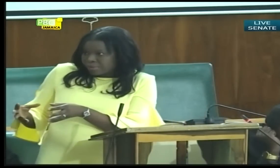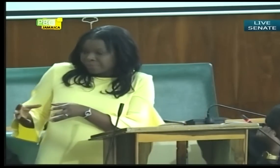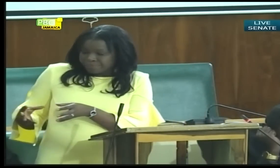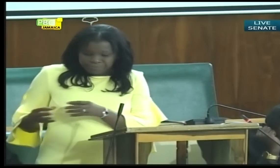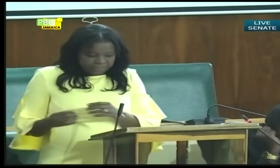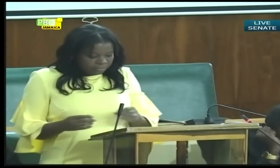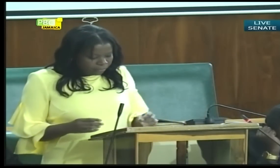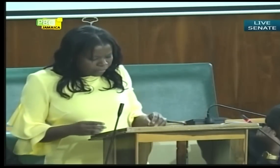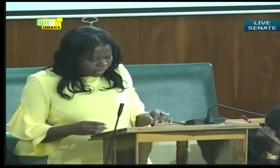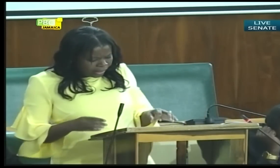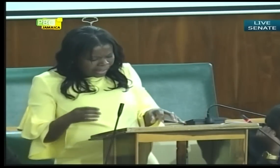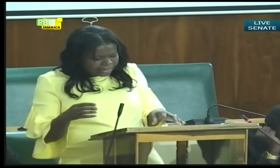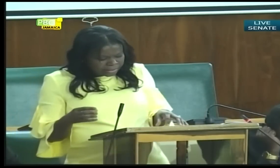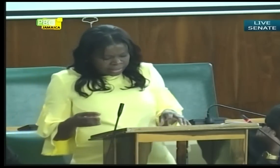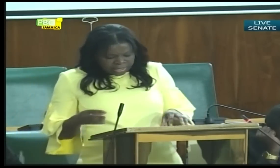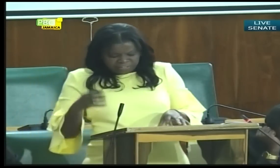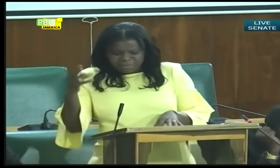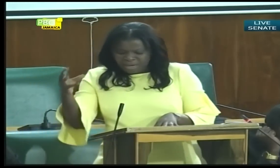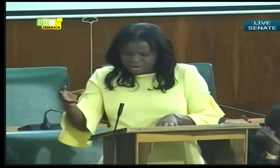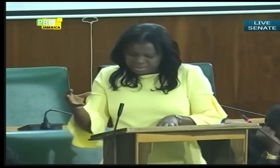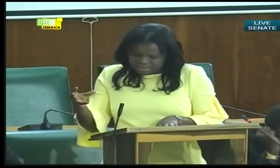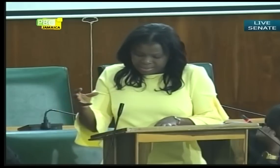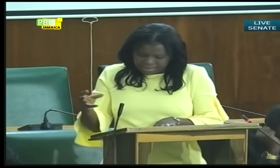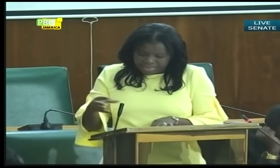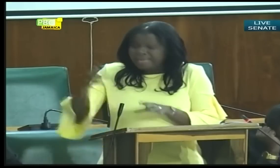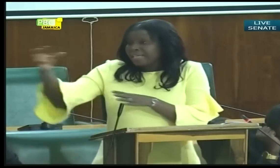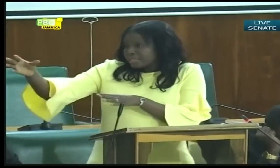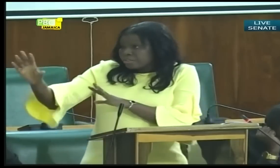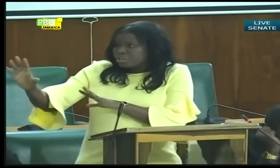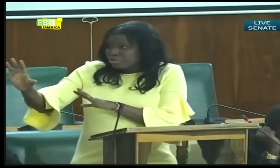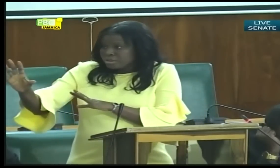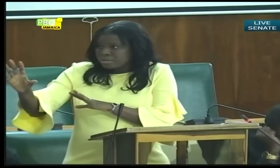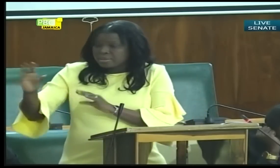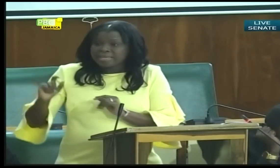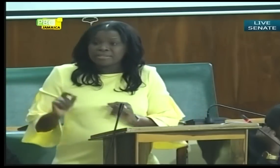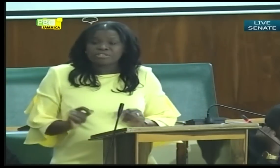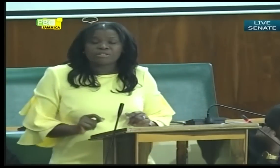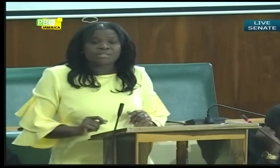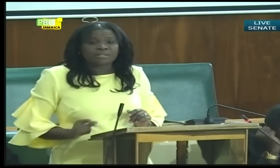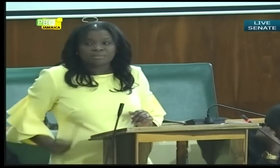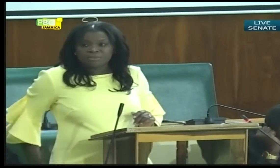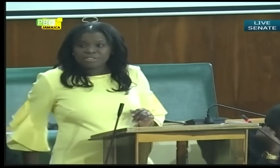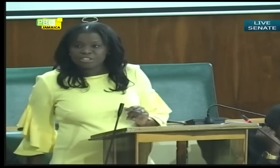country. And if my understanding, against the trust,